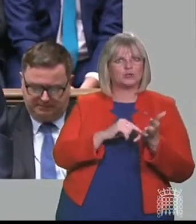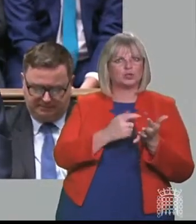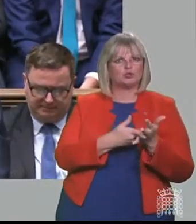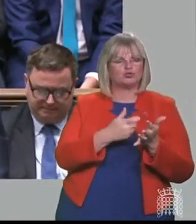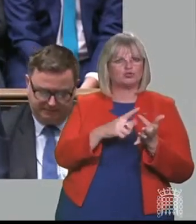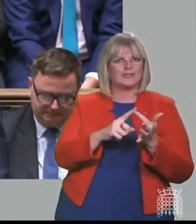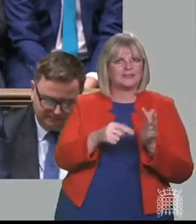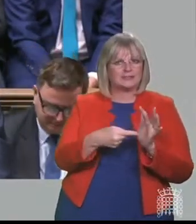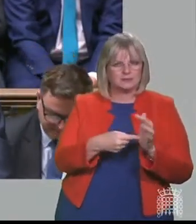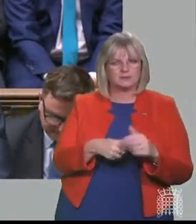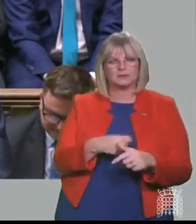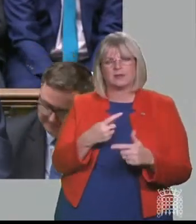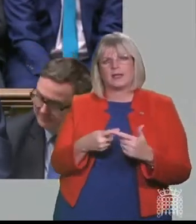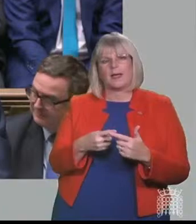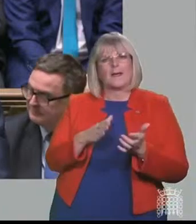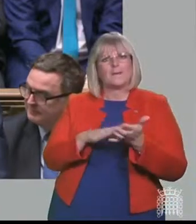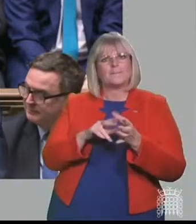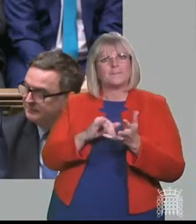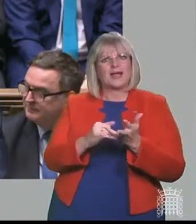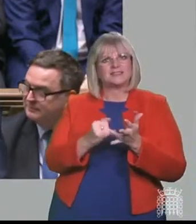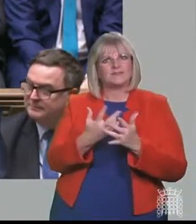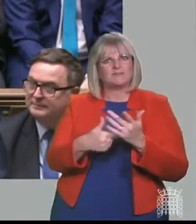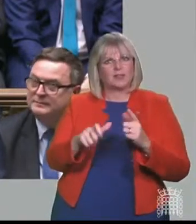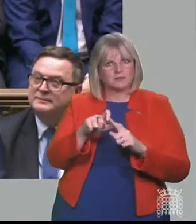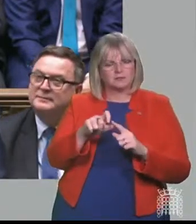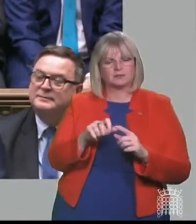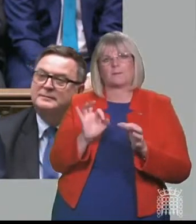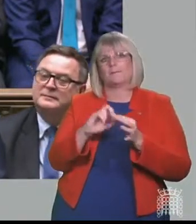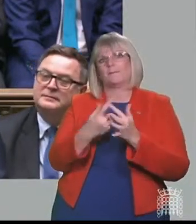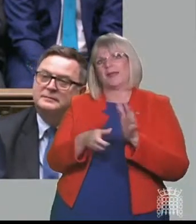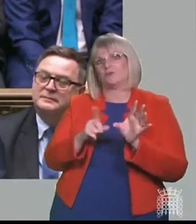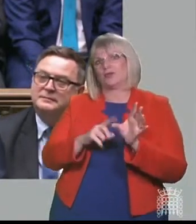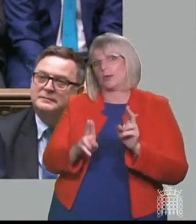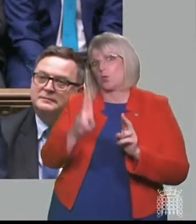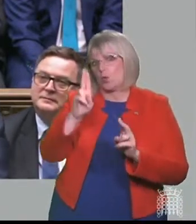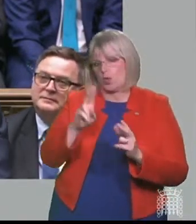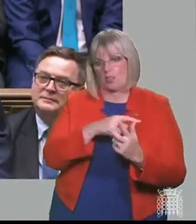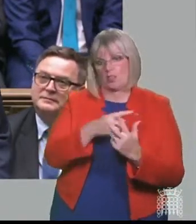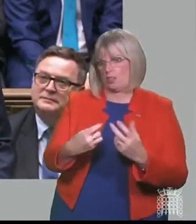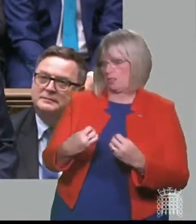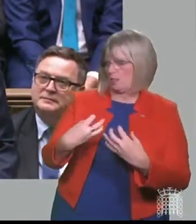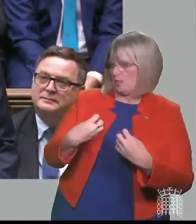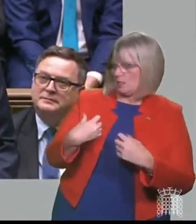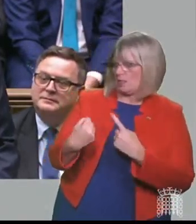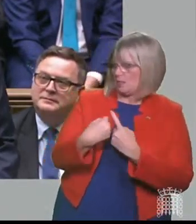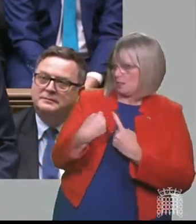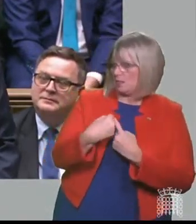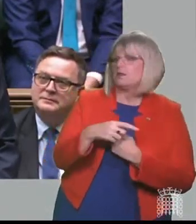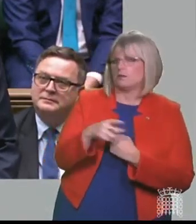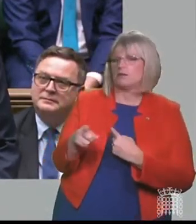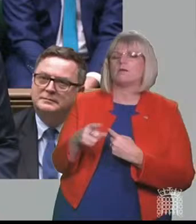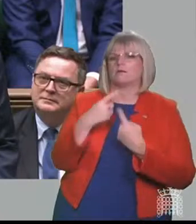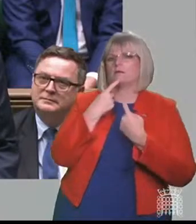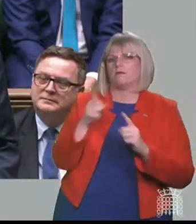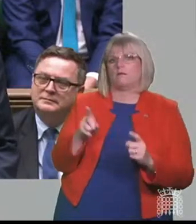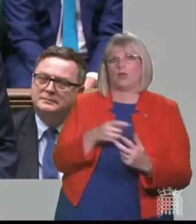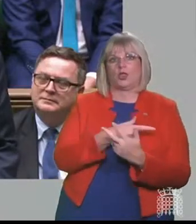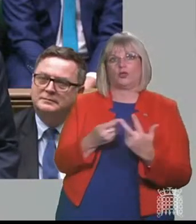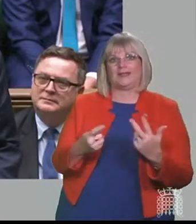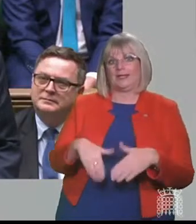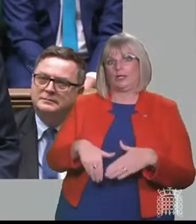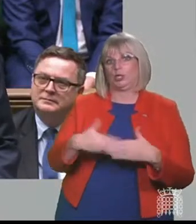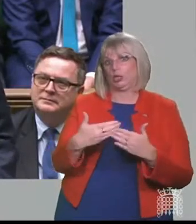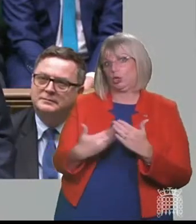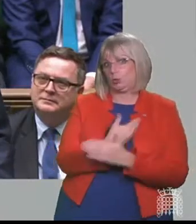Mansfield and the Honourable Member for Bury North, I am announcing 3 further investment zones focused on advanced manufacturing in the